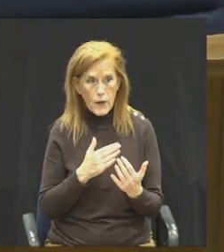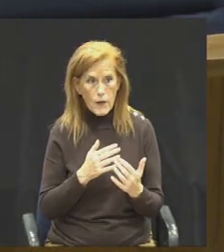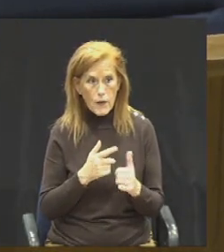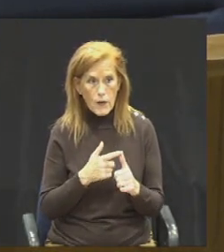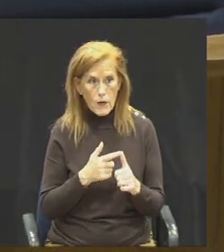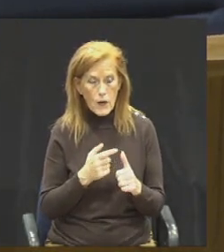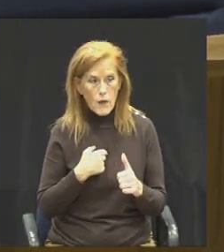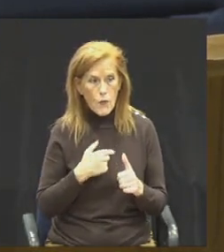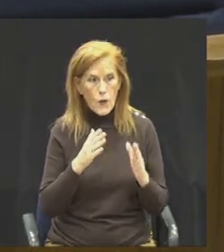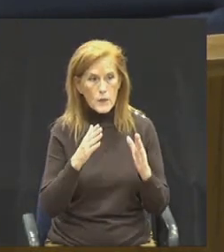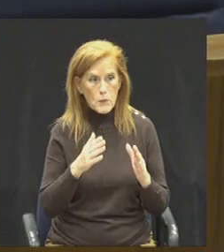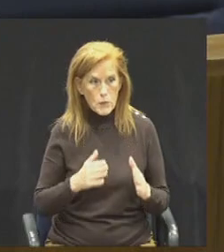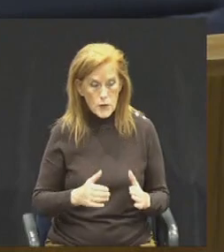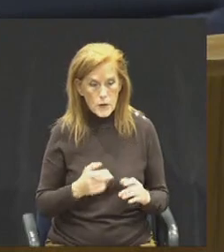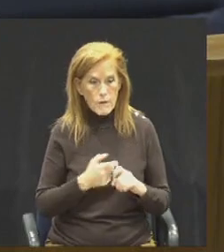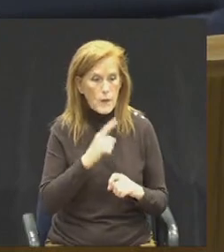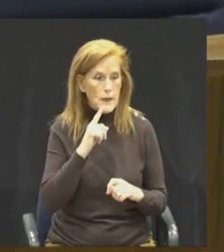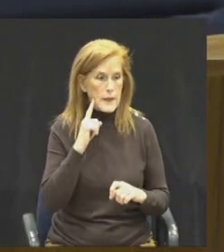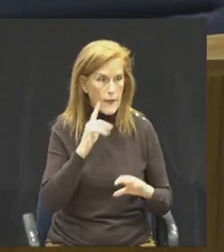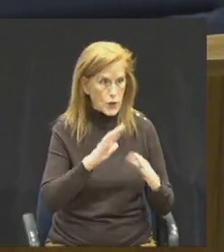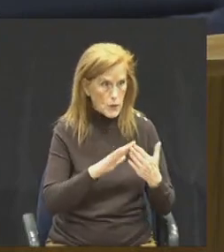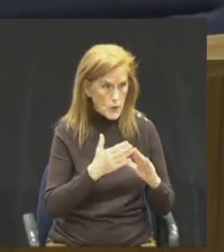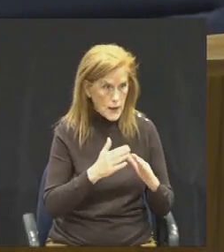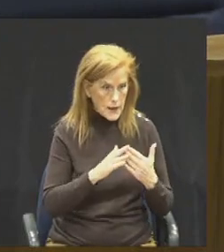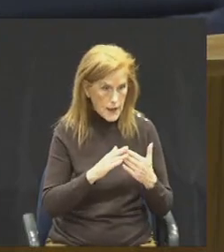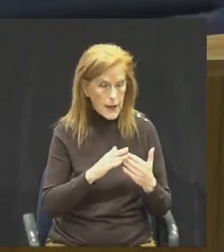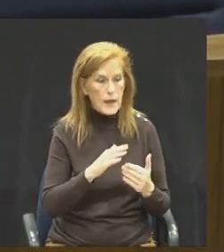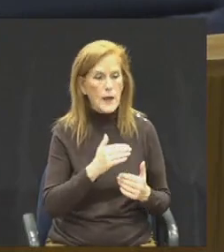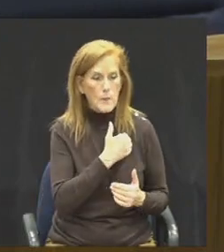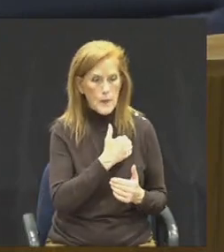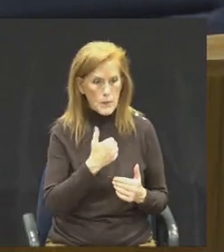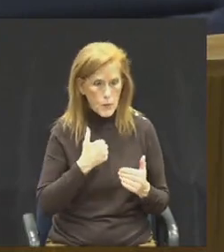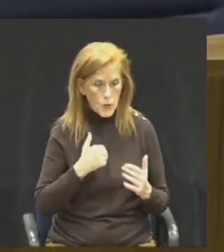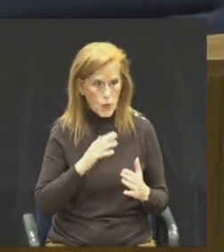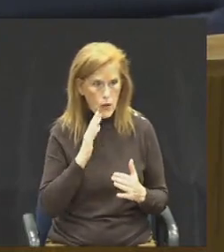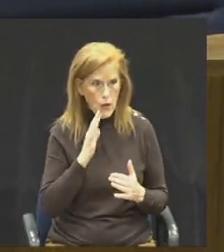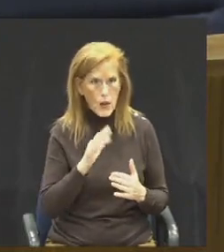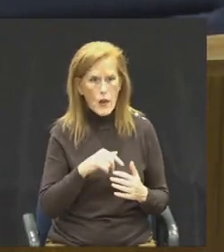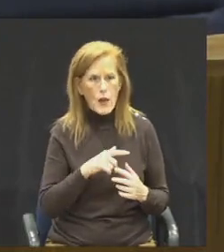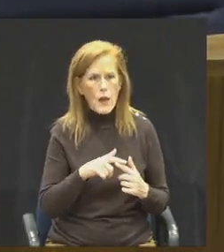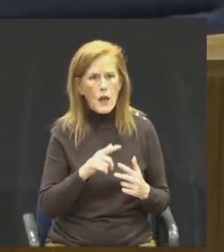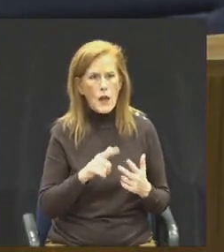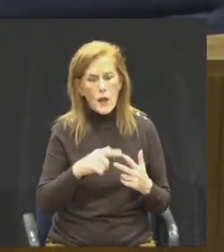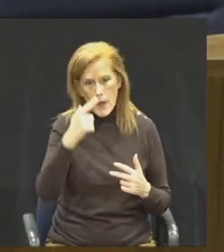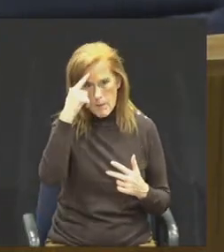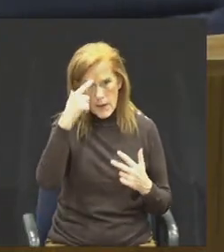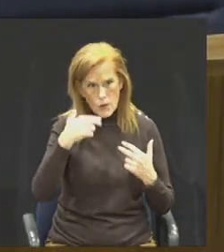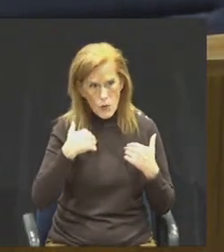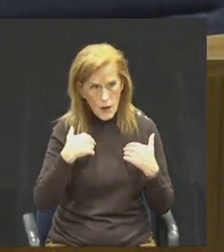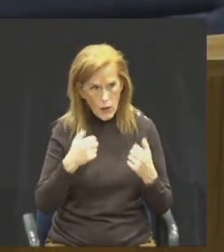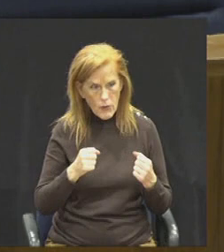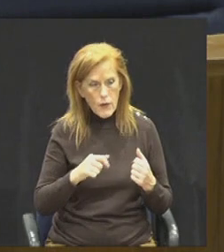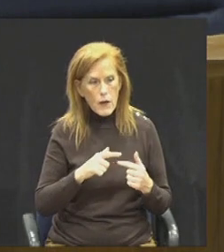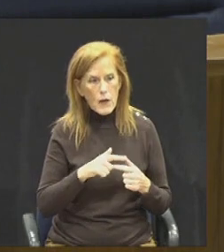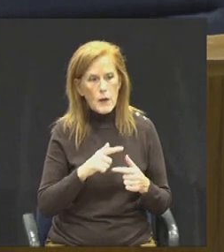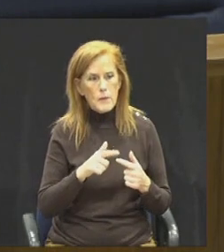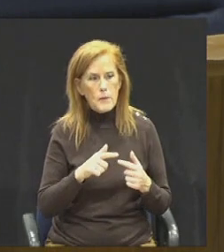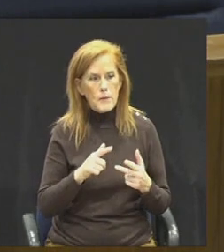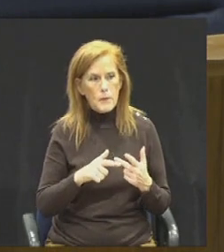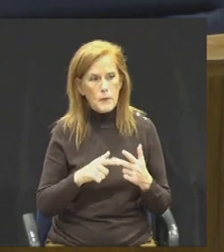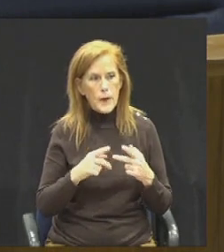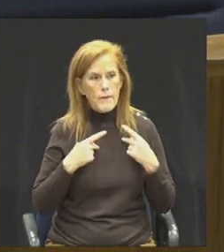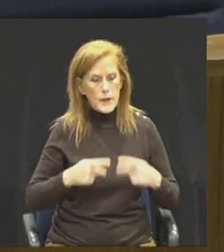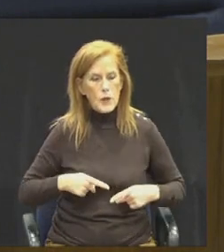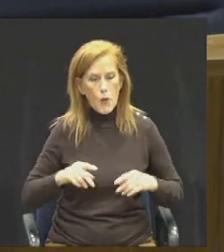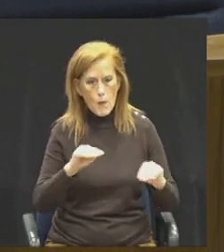we have an individual coming on from the deaf community, from mental health and